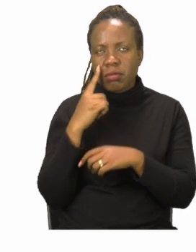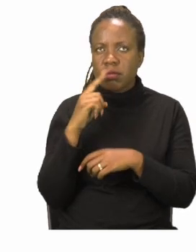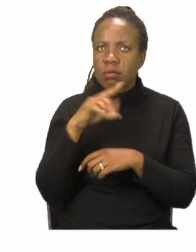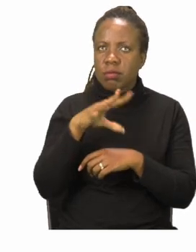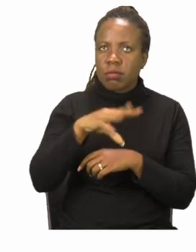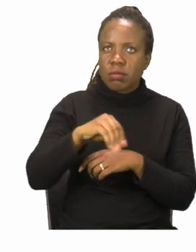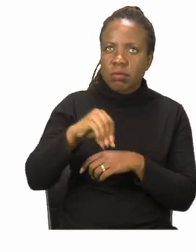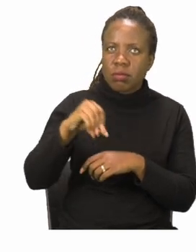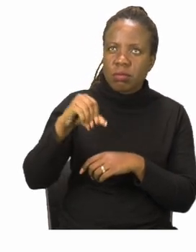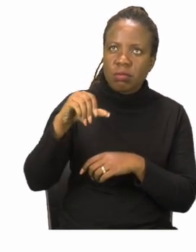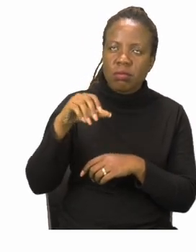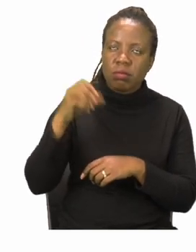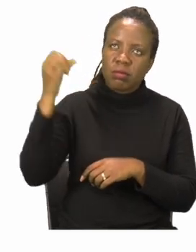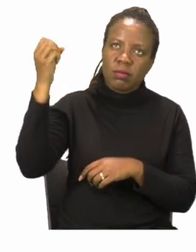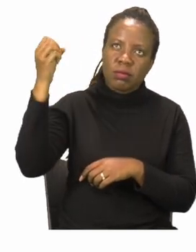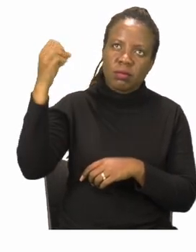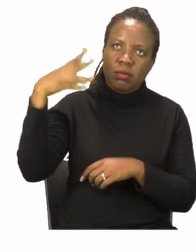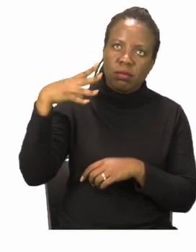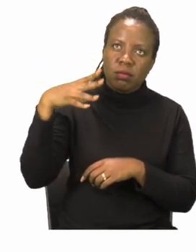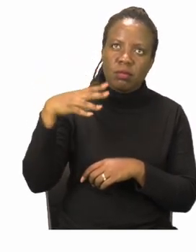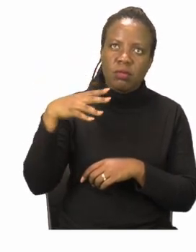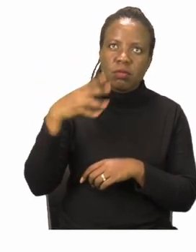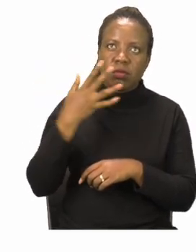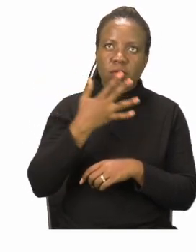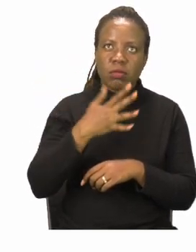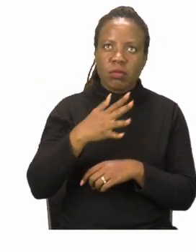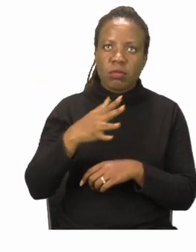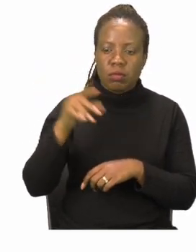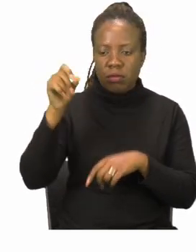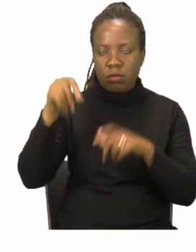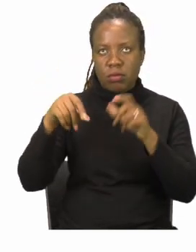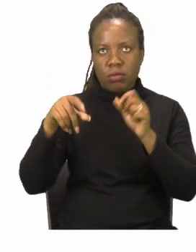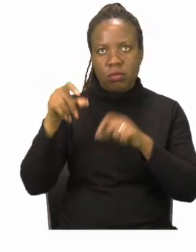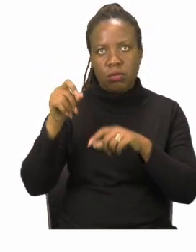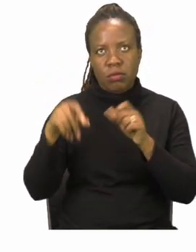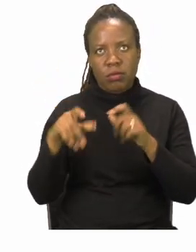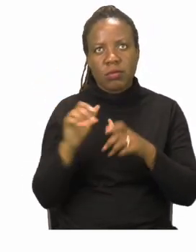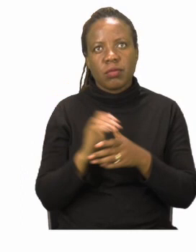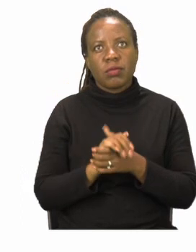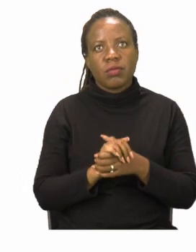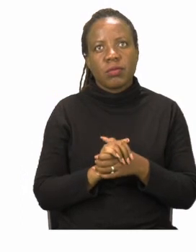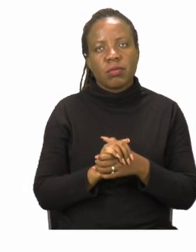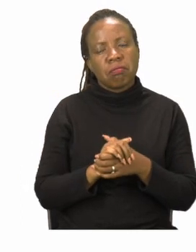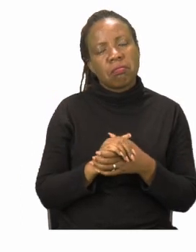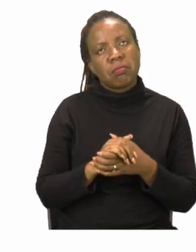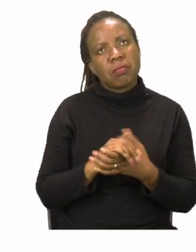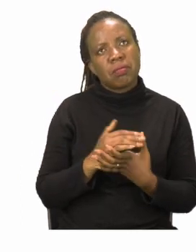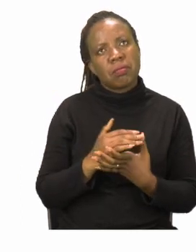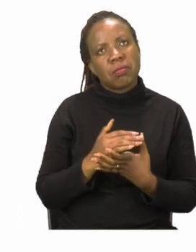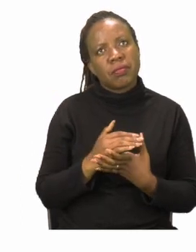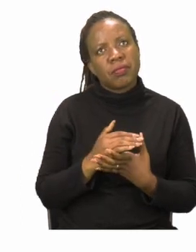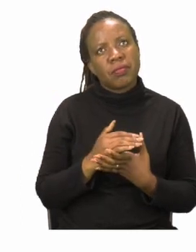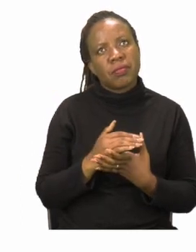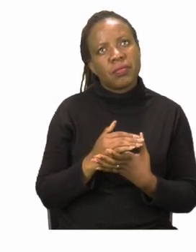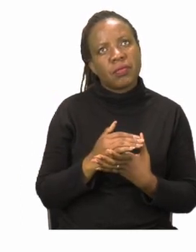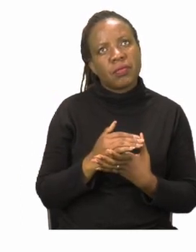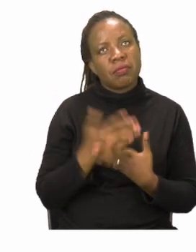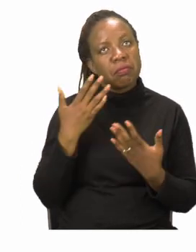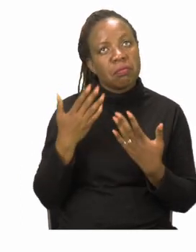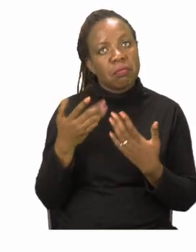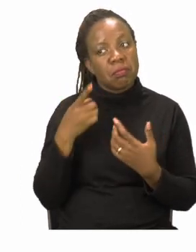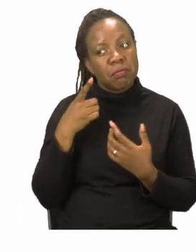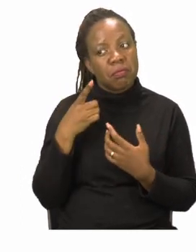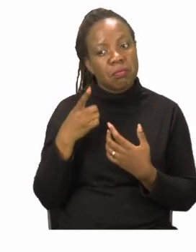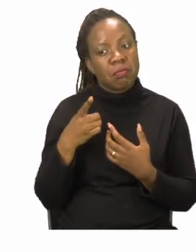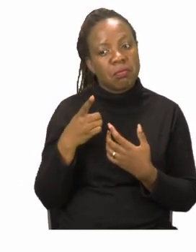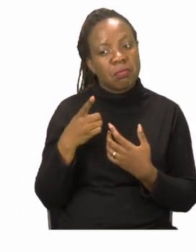sand and the sun and the water droplets. Now you will see that this is,